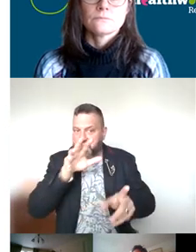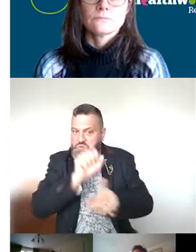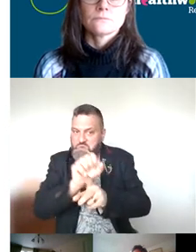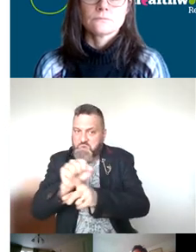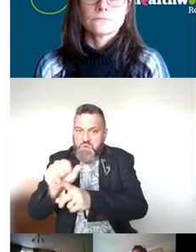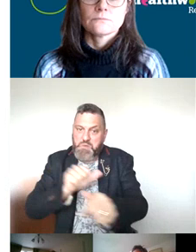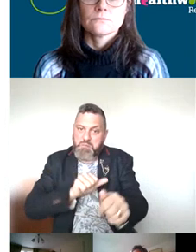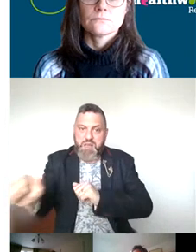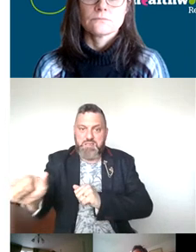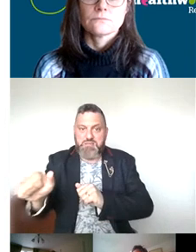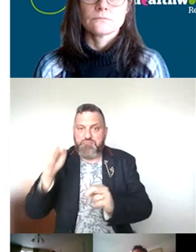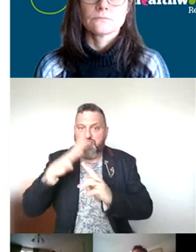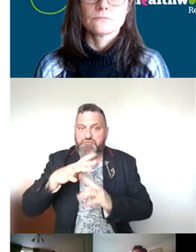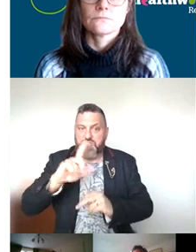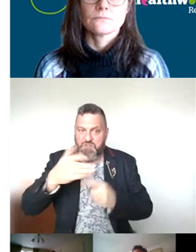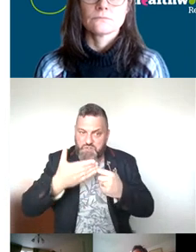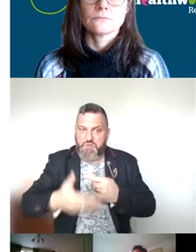have greatest impact.